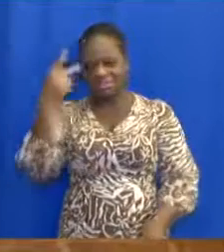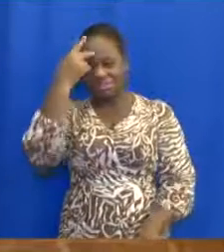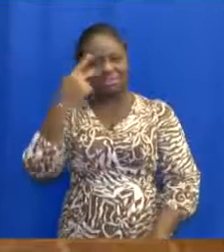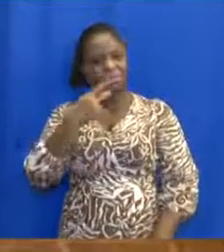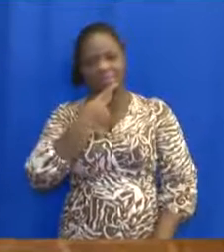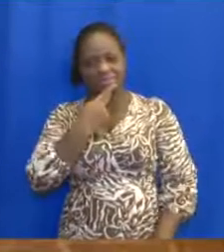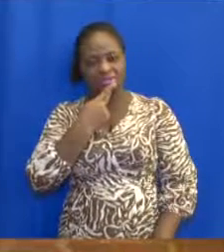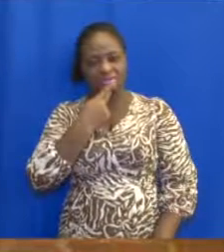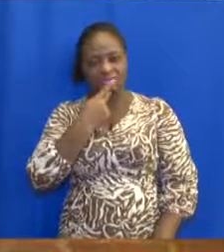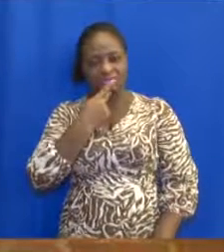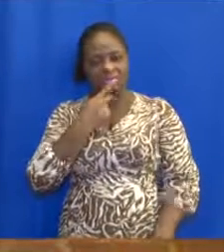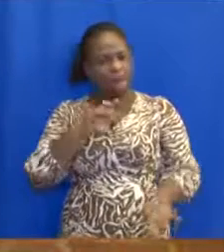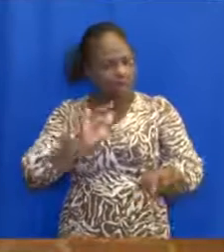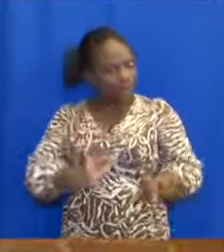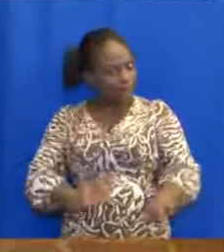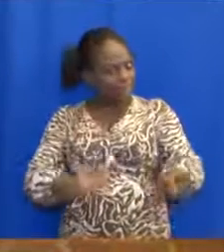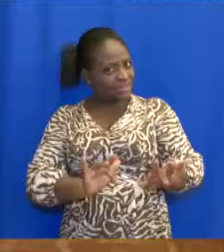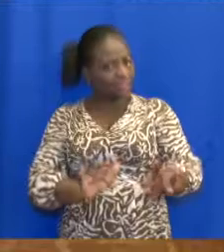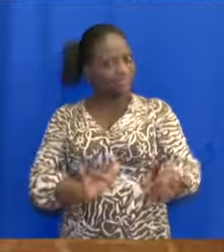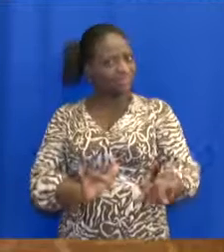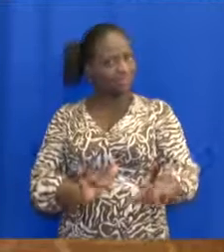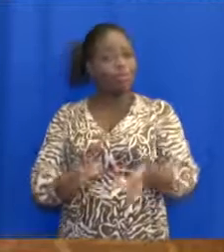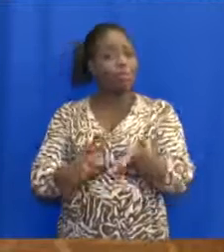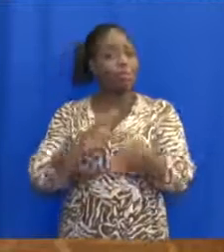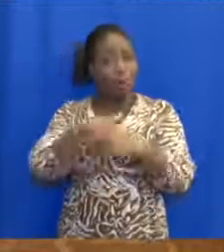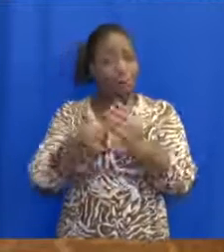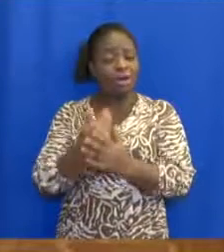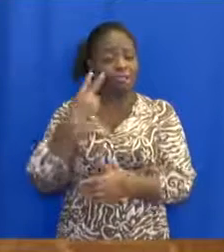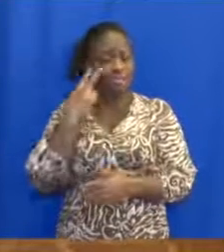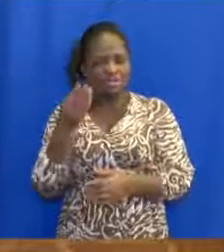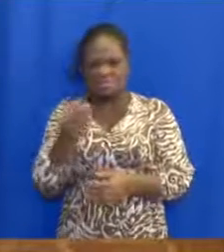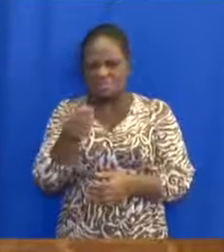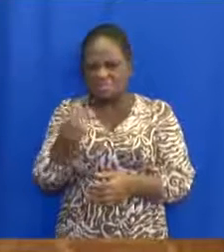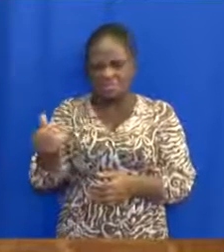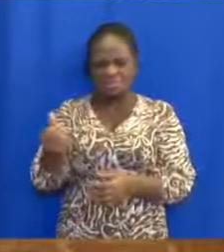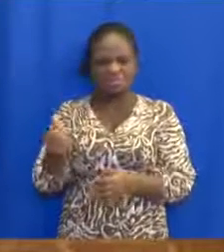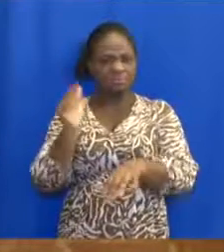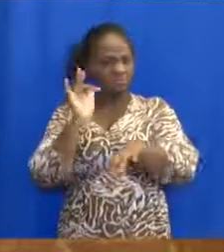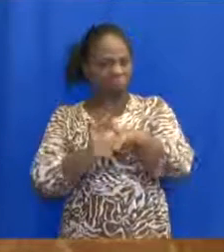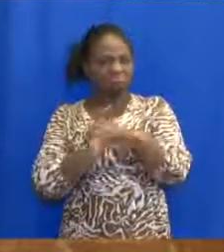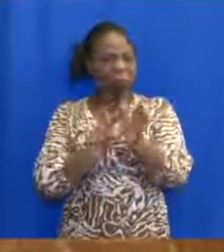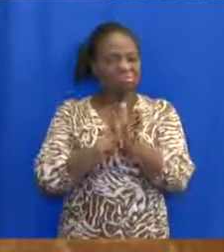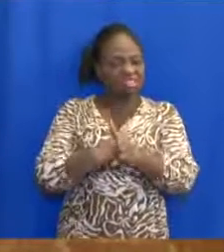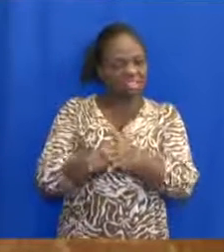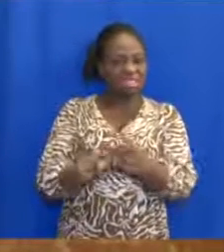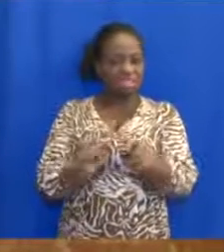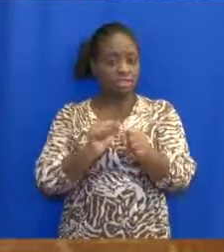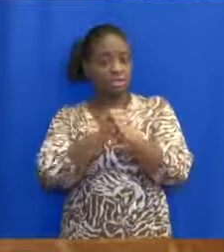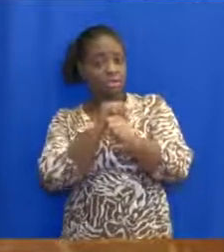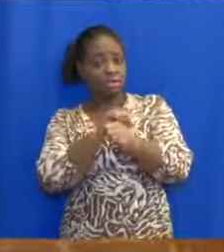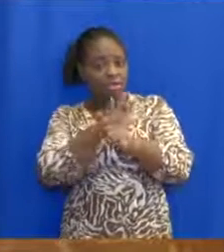parents. Mercifully, we have witnessed only a few cases of infections in our universities and other